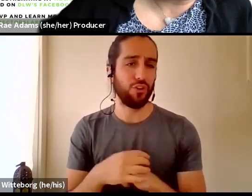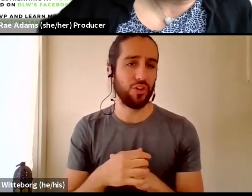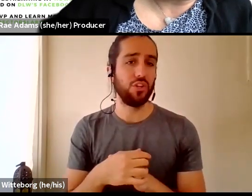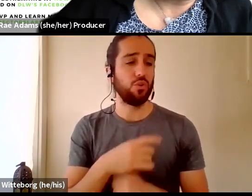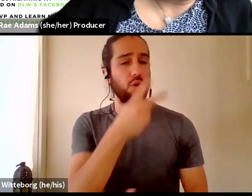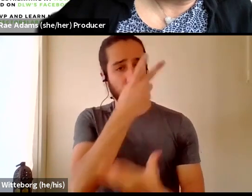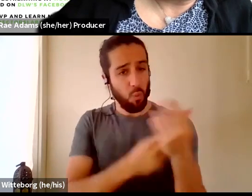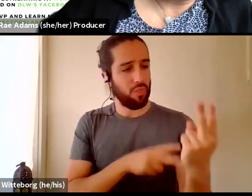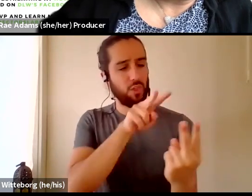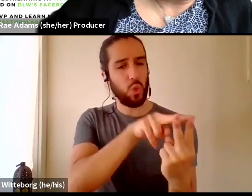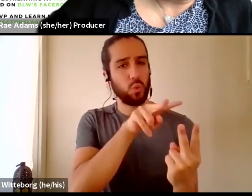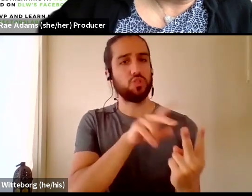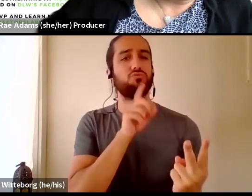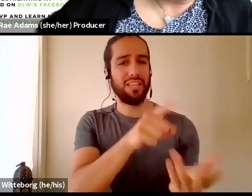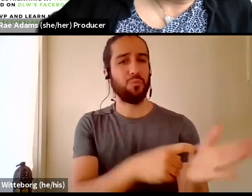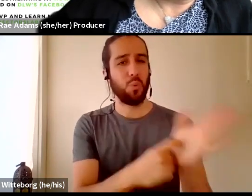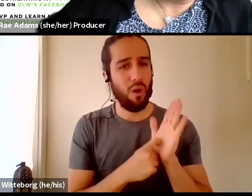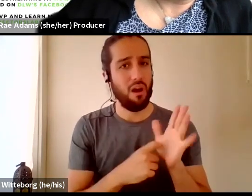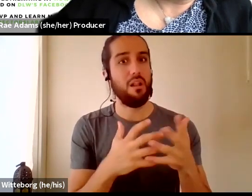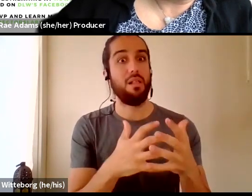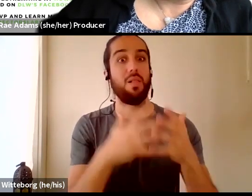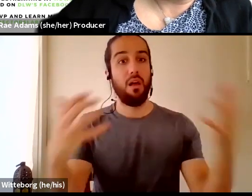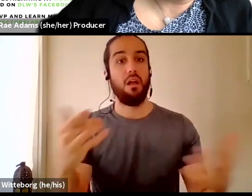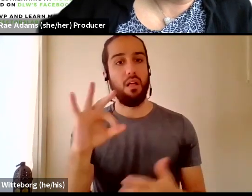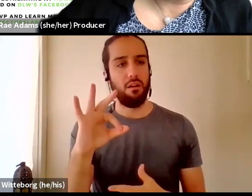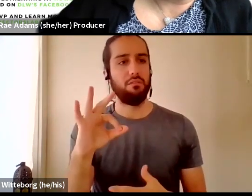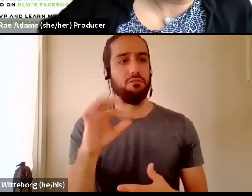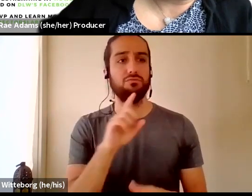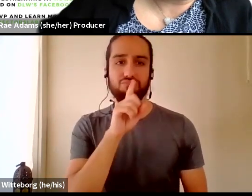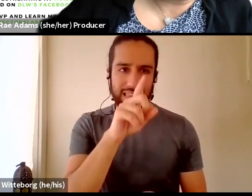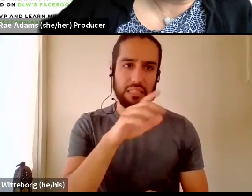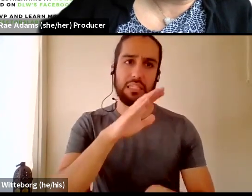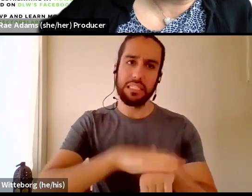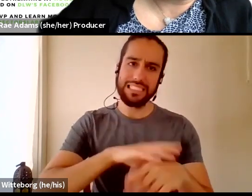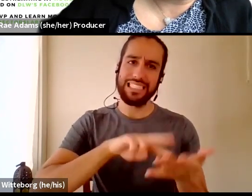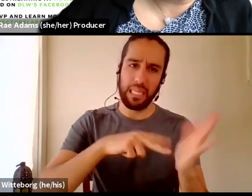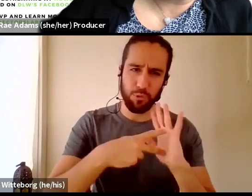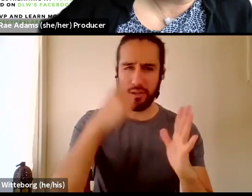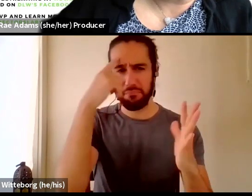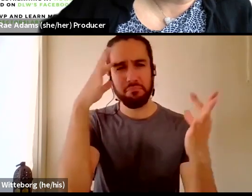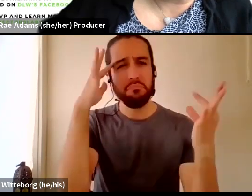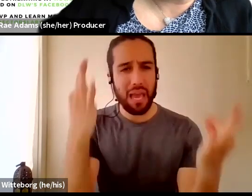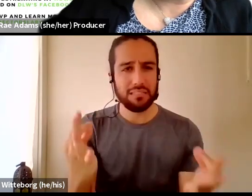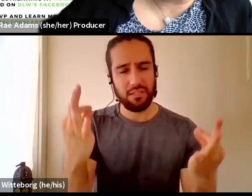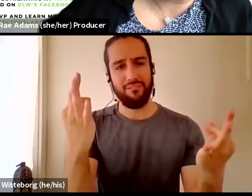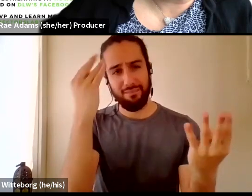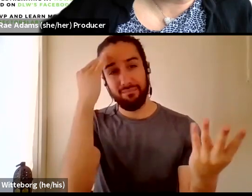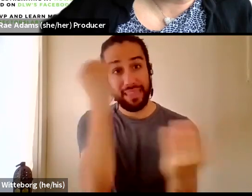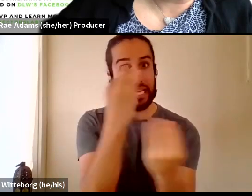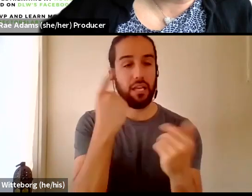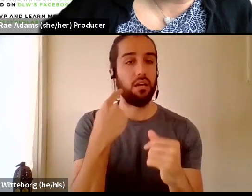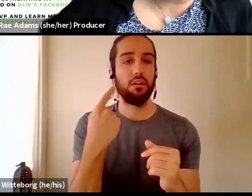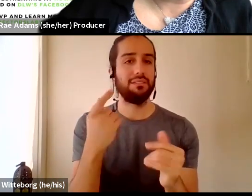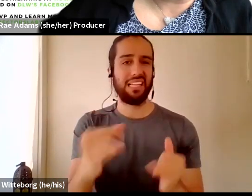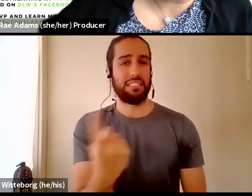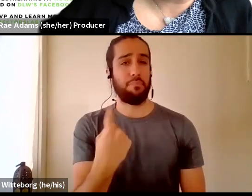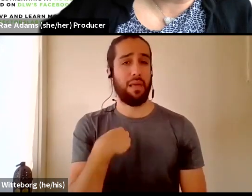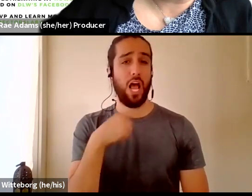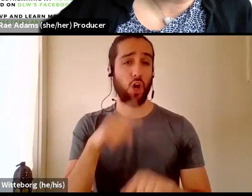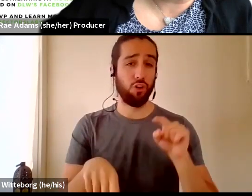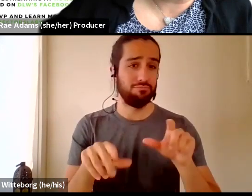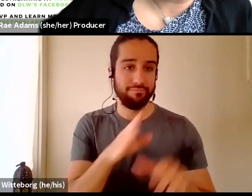really required a lot of really deliberate meditative thinking, which is not something I could ever bring, because like